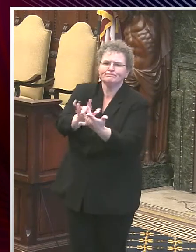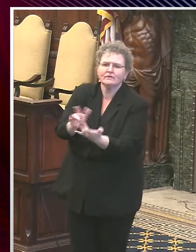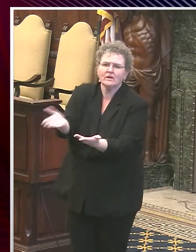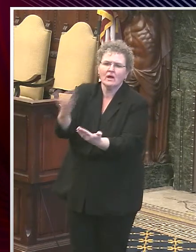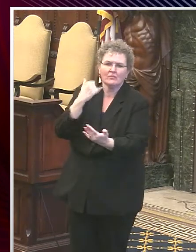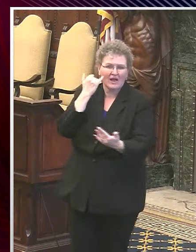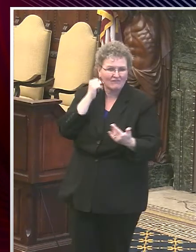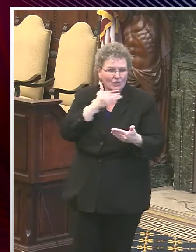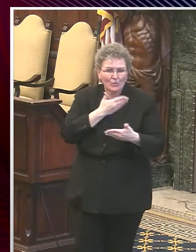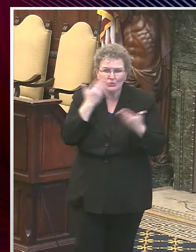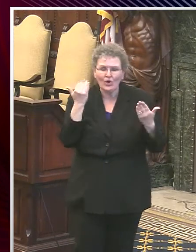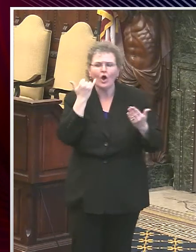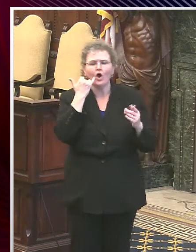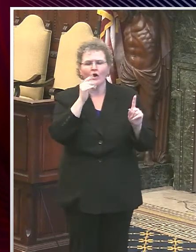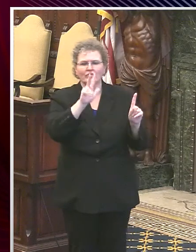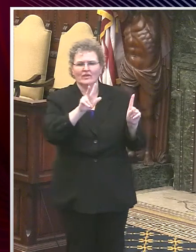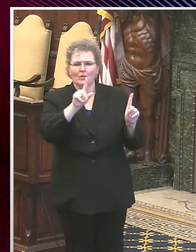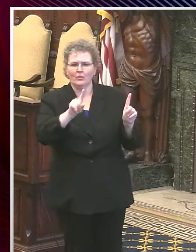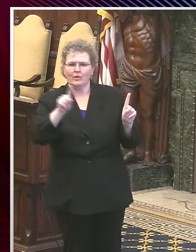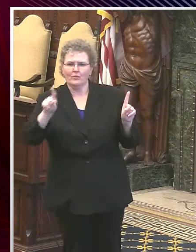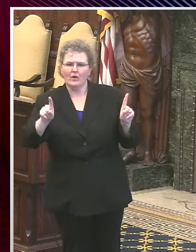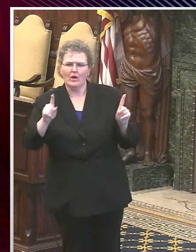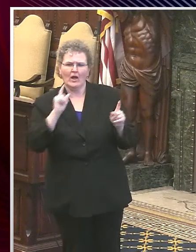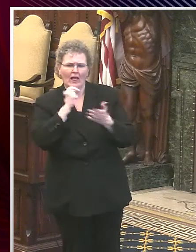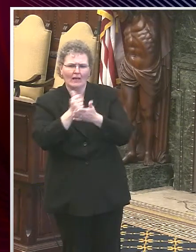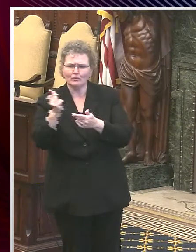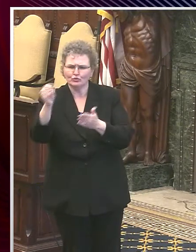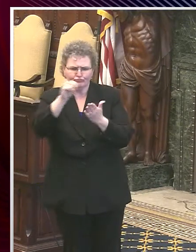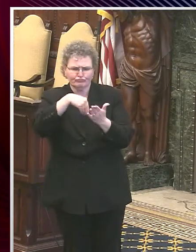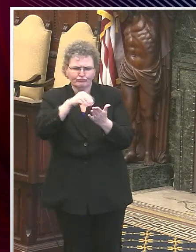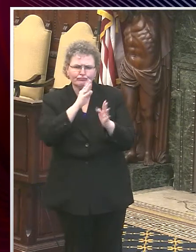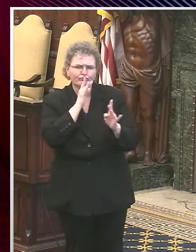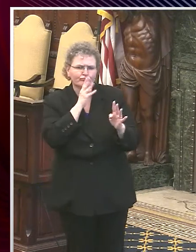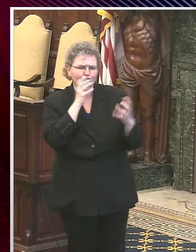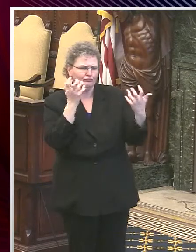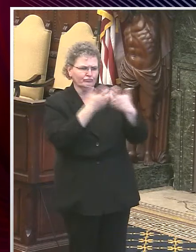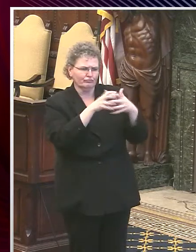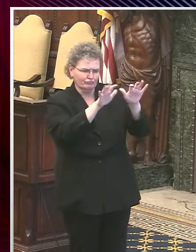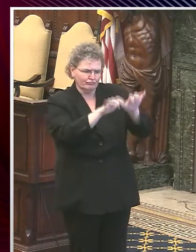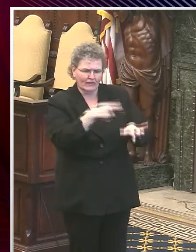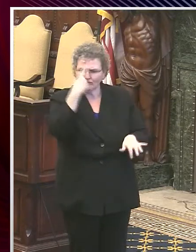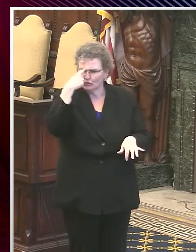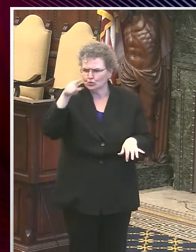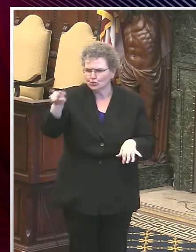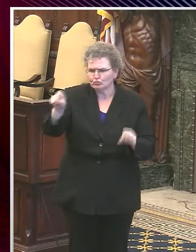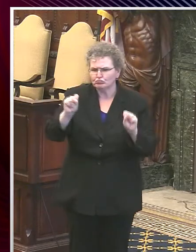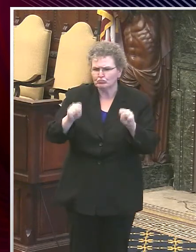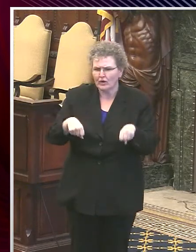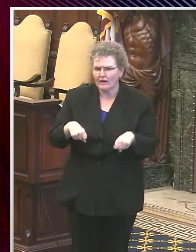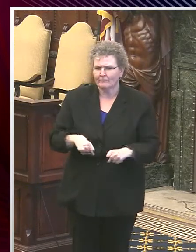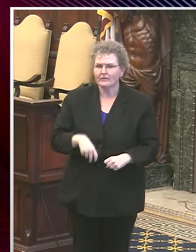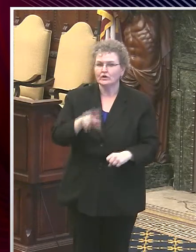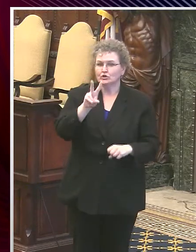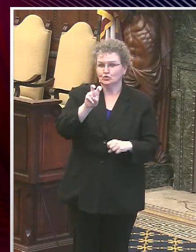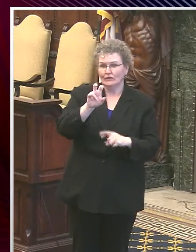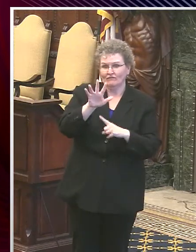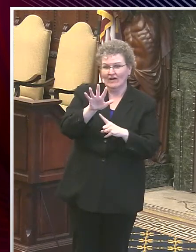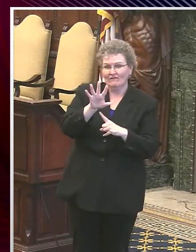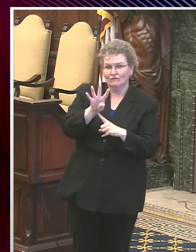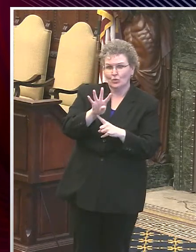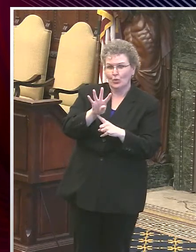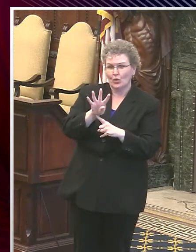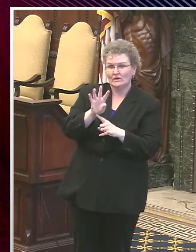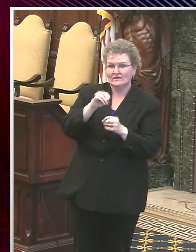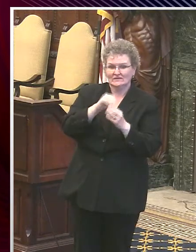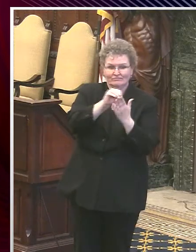call 311 and someone will assist you in putting your name in the database. At the moment, there are now 254,000 people in the database that are